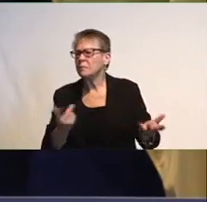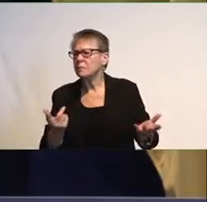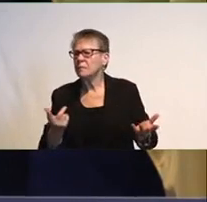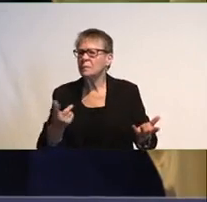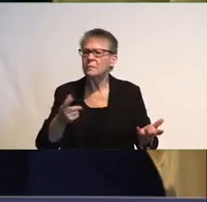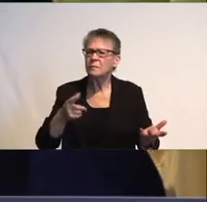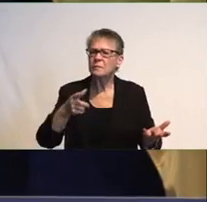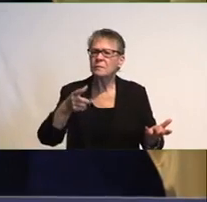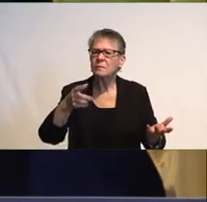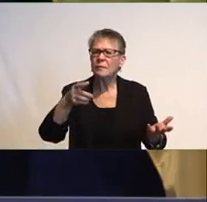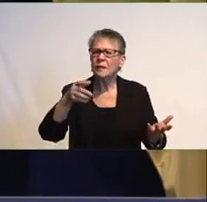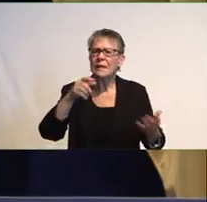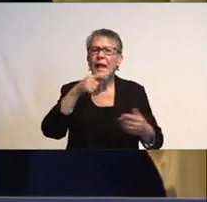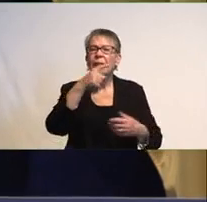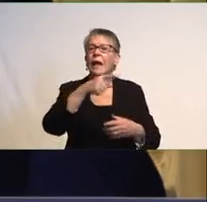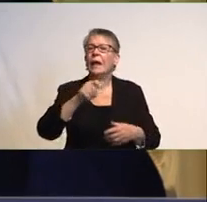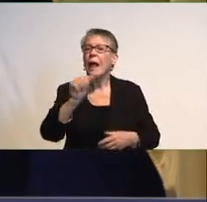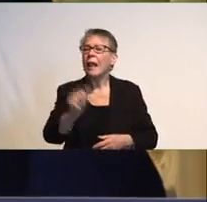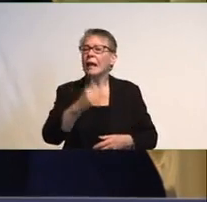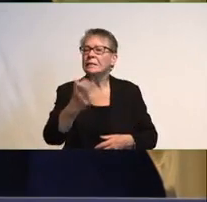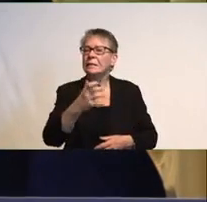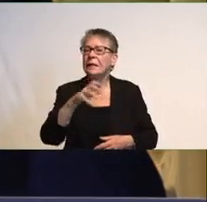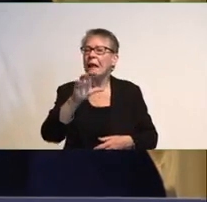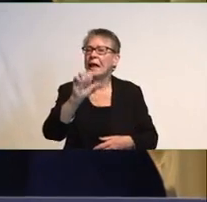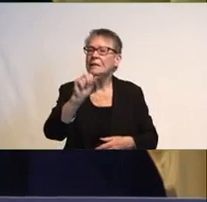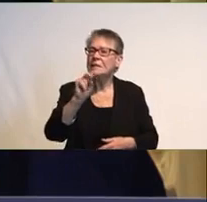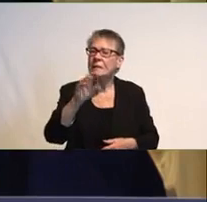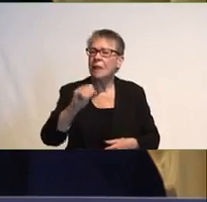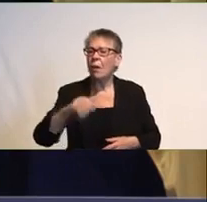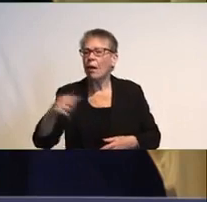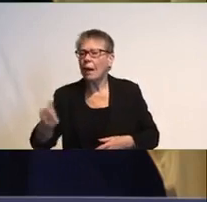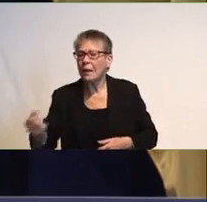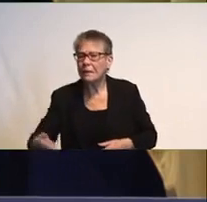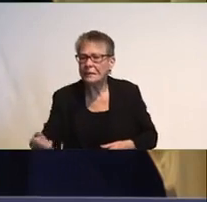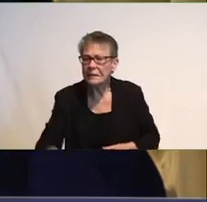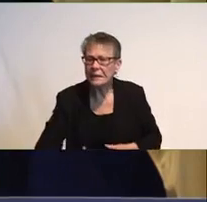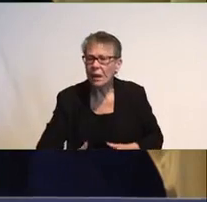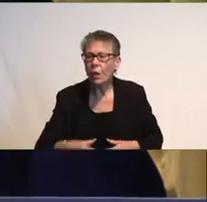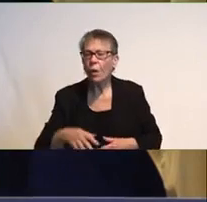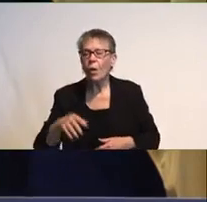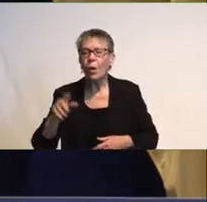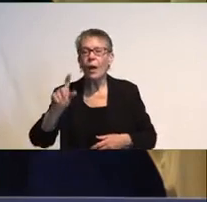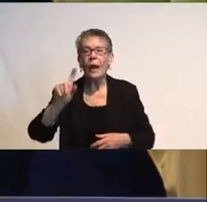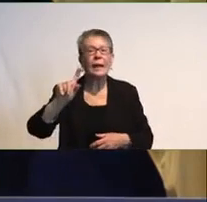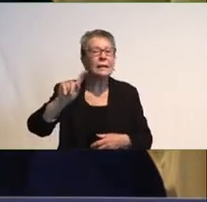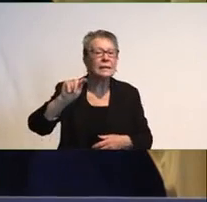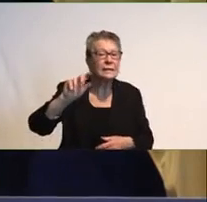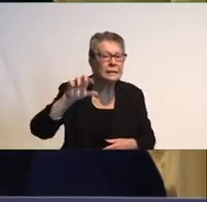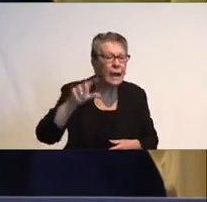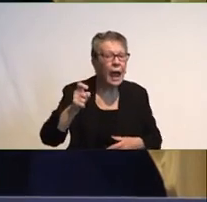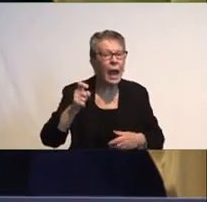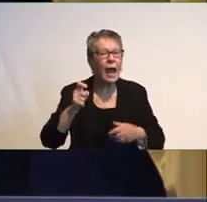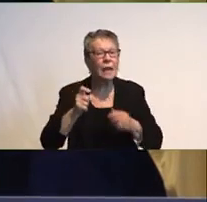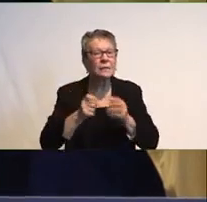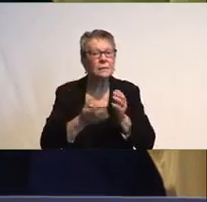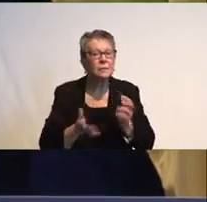the calculations of what they pay in lieu of taxes. Thank you. This is the pilot bill? Right.